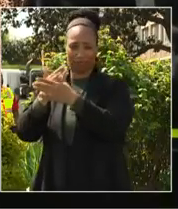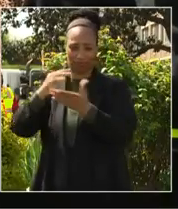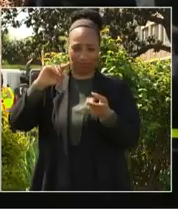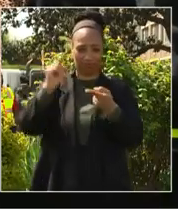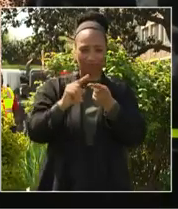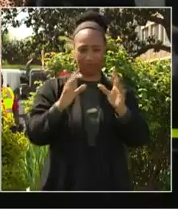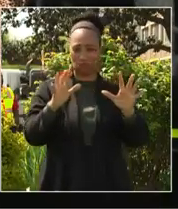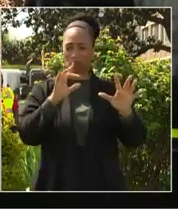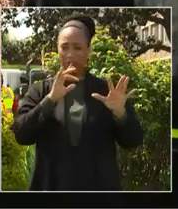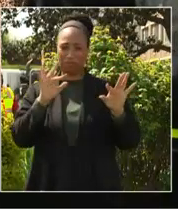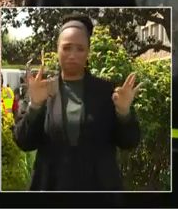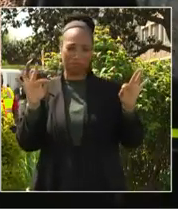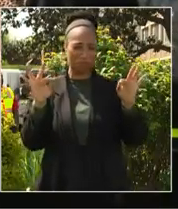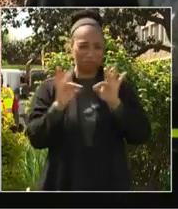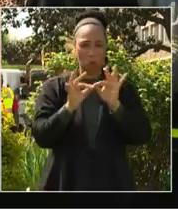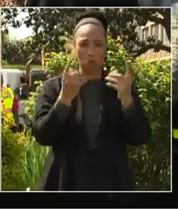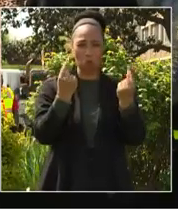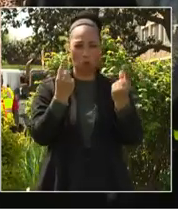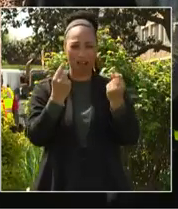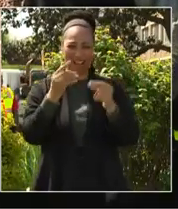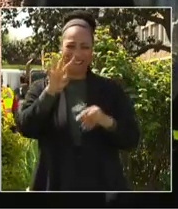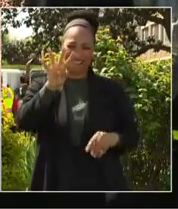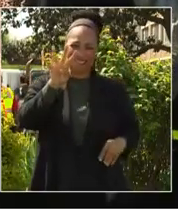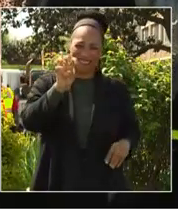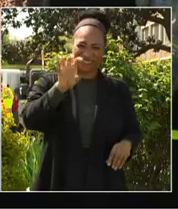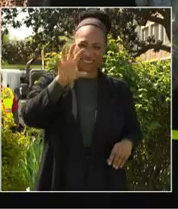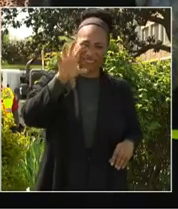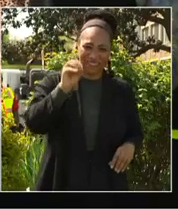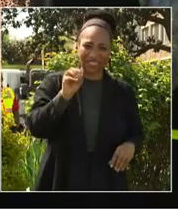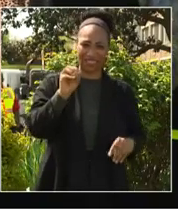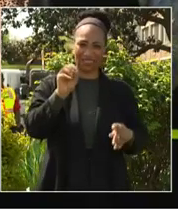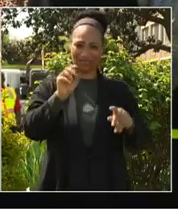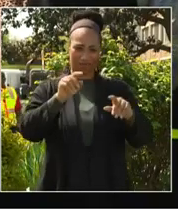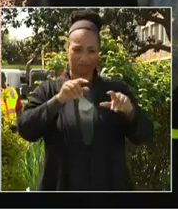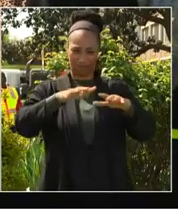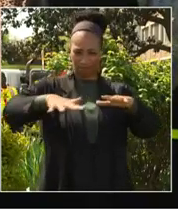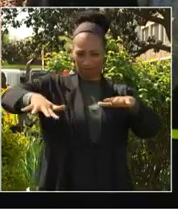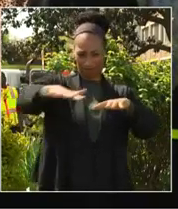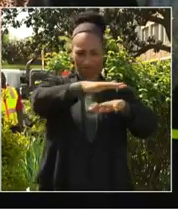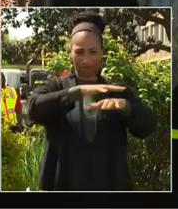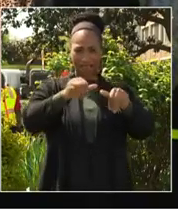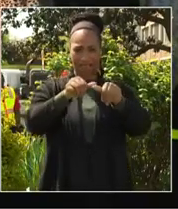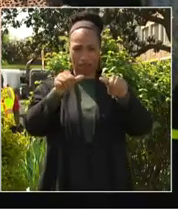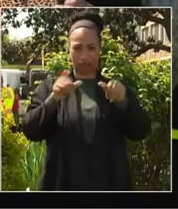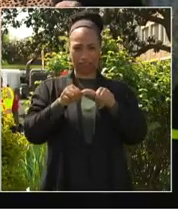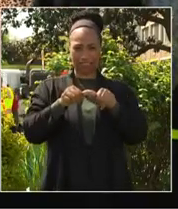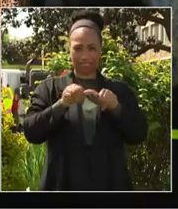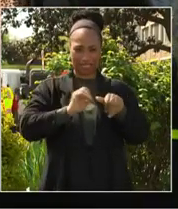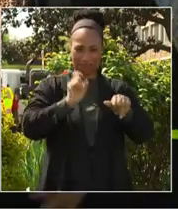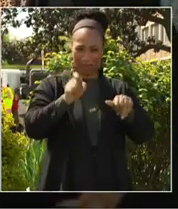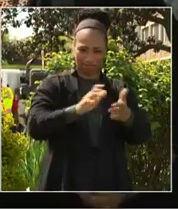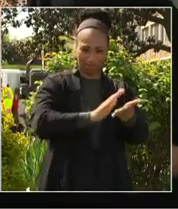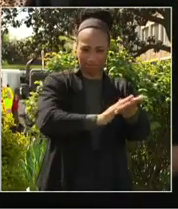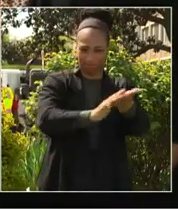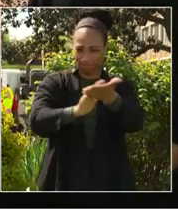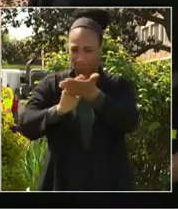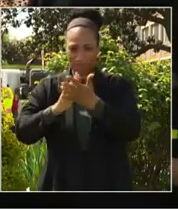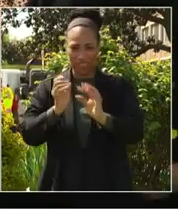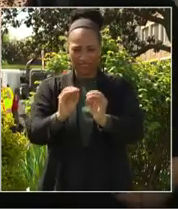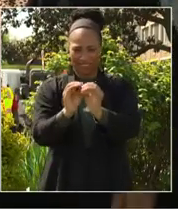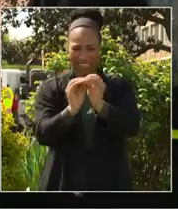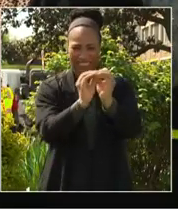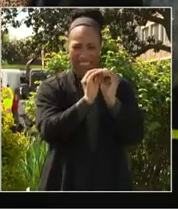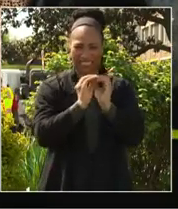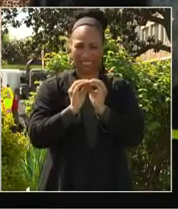have about 450 locations currently awaiting street restoration from the unusually cold winter we experienced